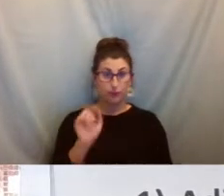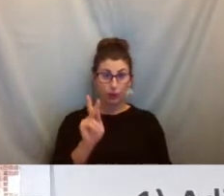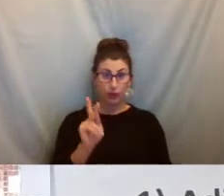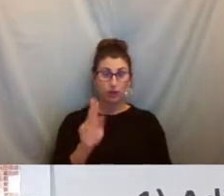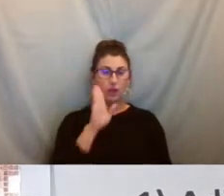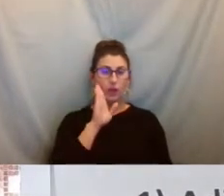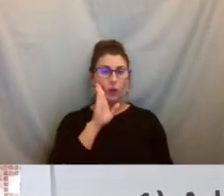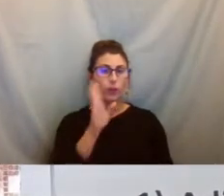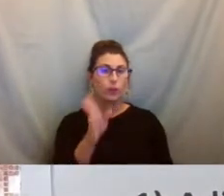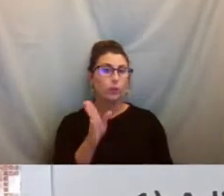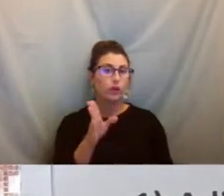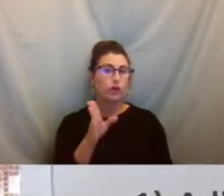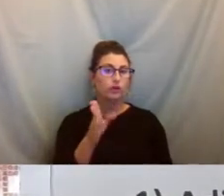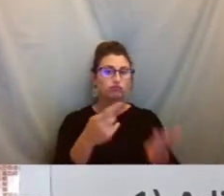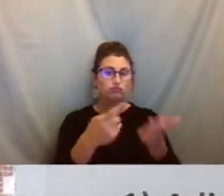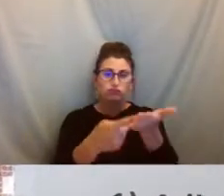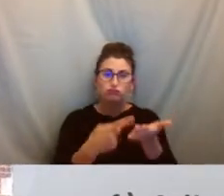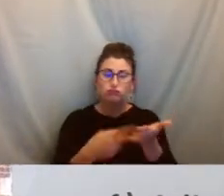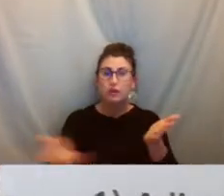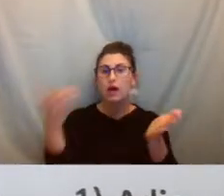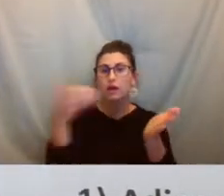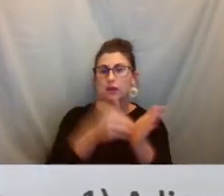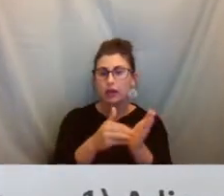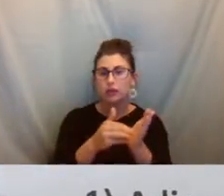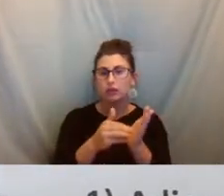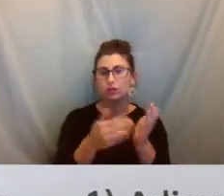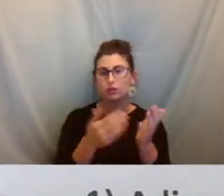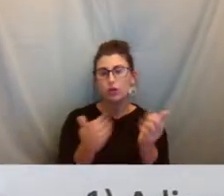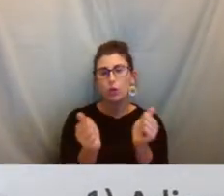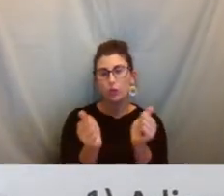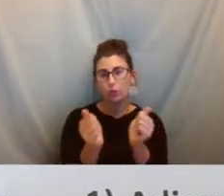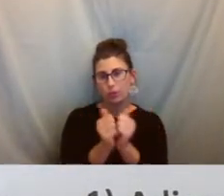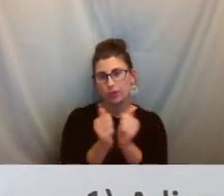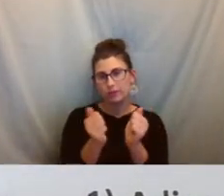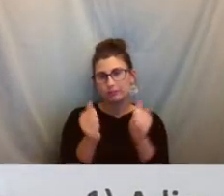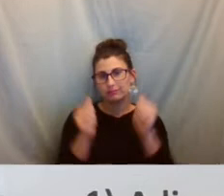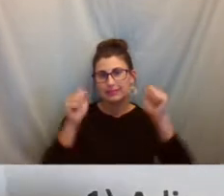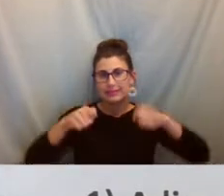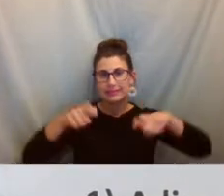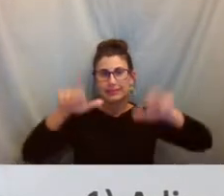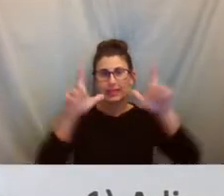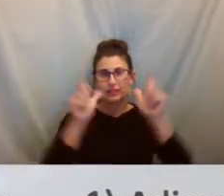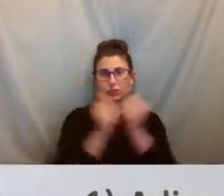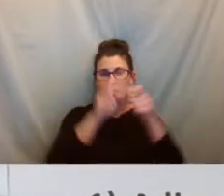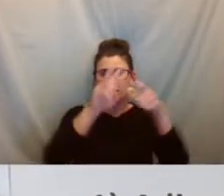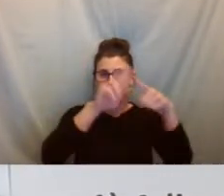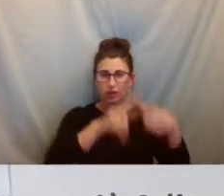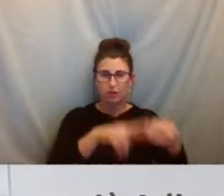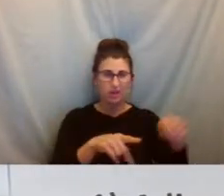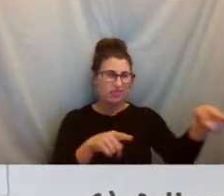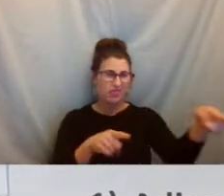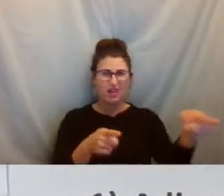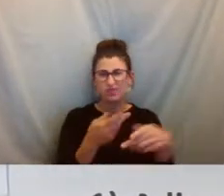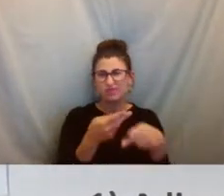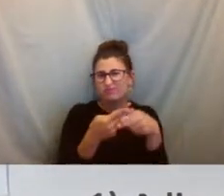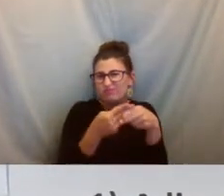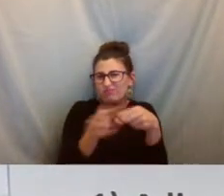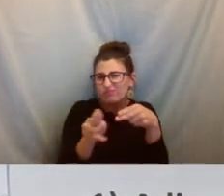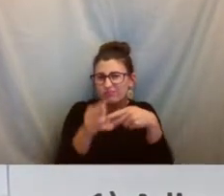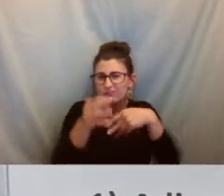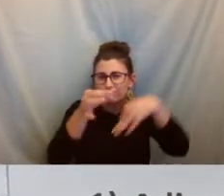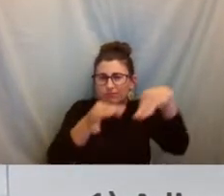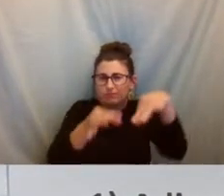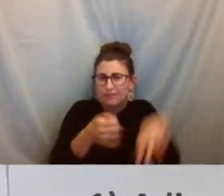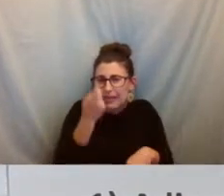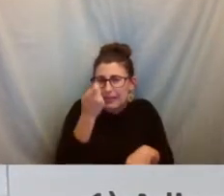Okay, so we're going to go over these again in some vocabulary slides. This was just to explain a little